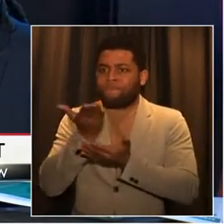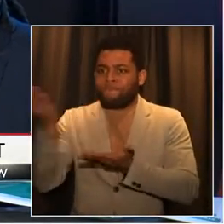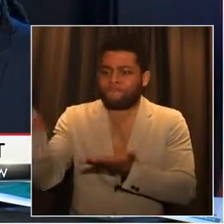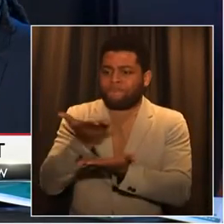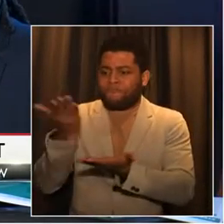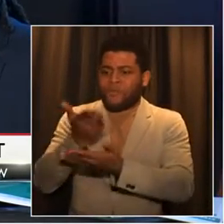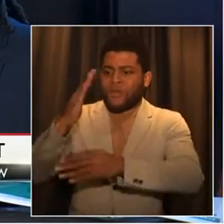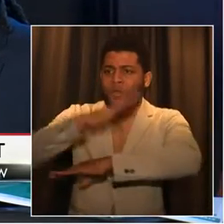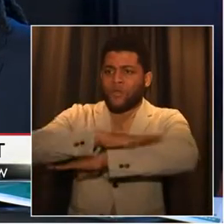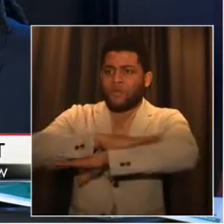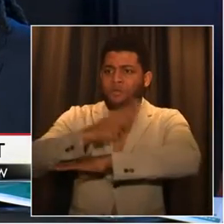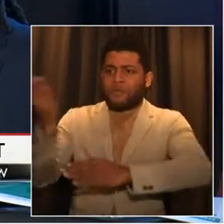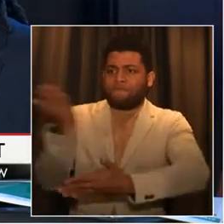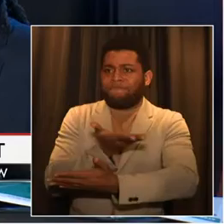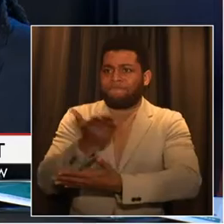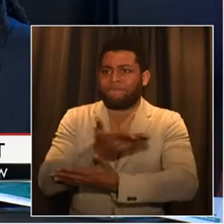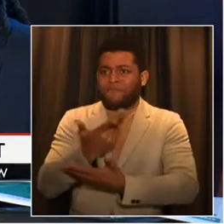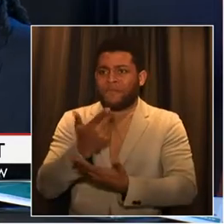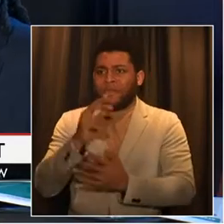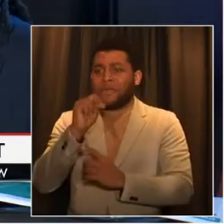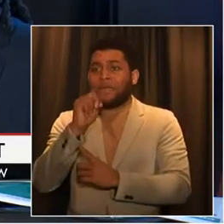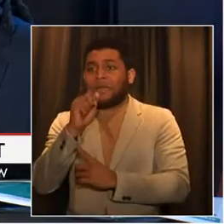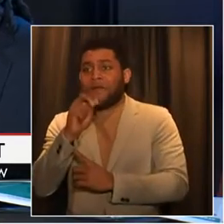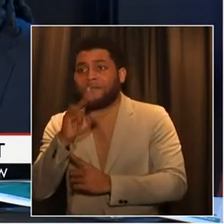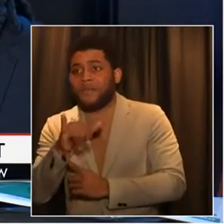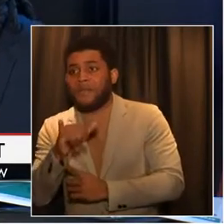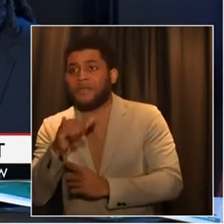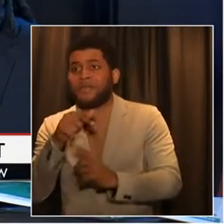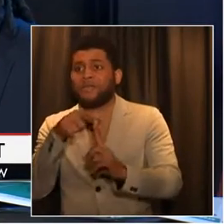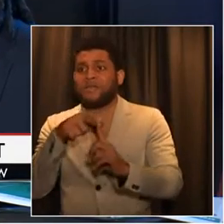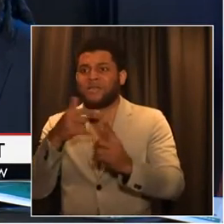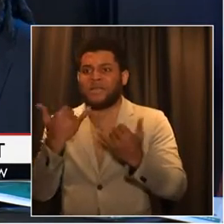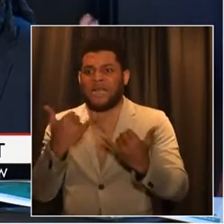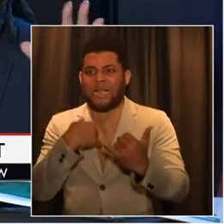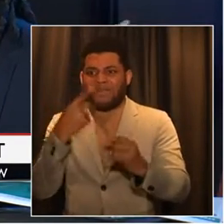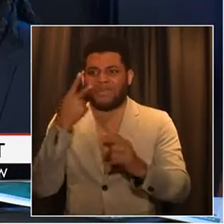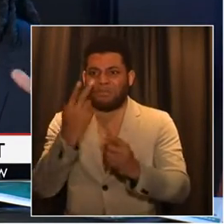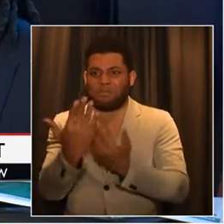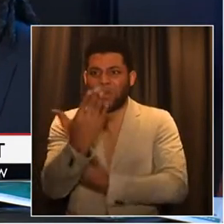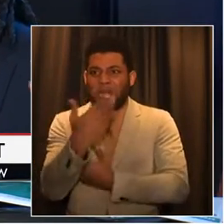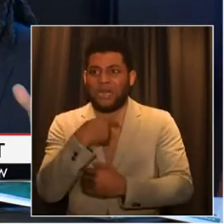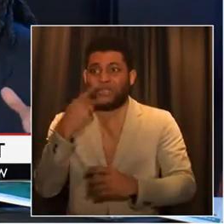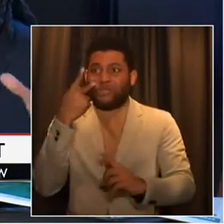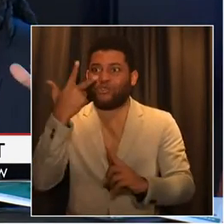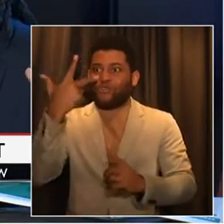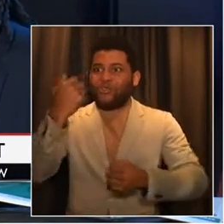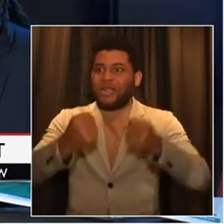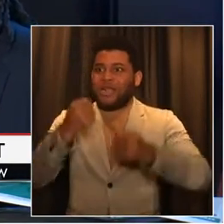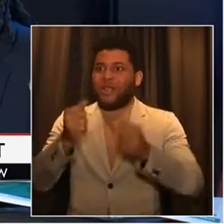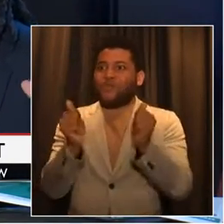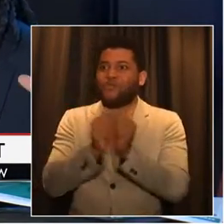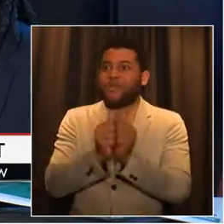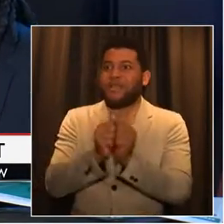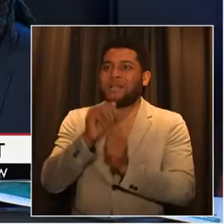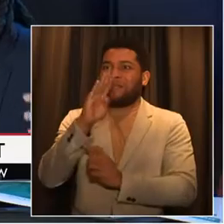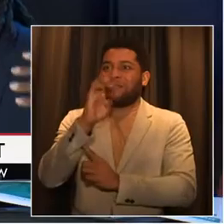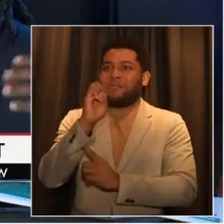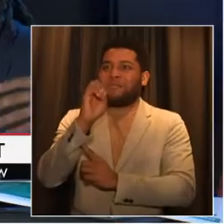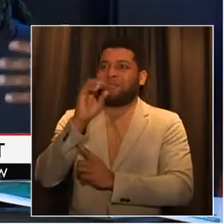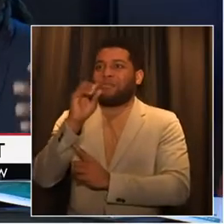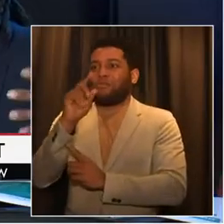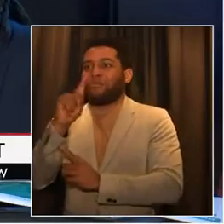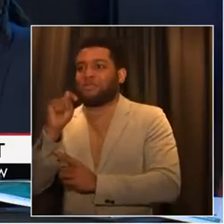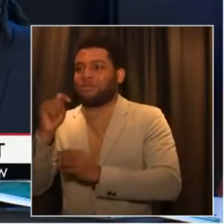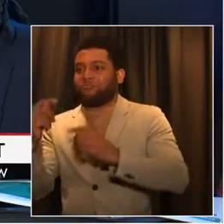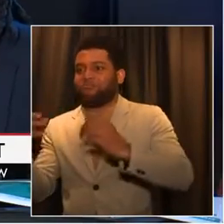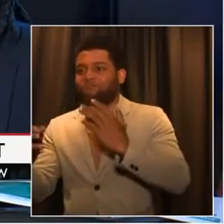I saw 3 cars with boots on them this morning, right? And I don't know the reason behind it, and it could be justified, but I'm just saying it's been